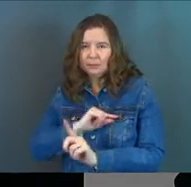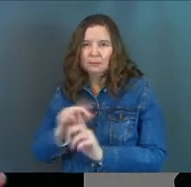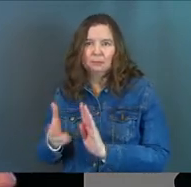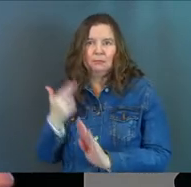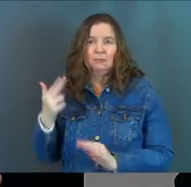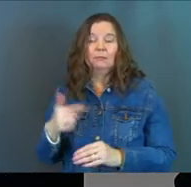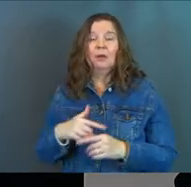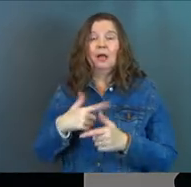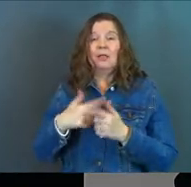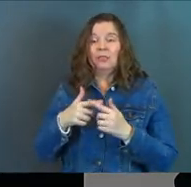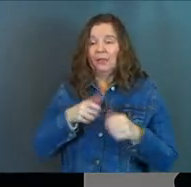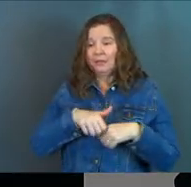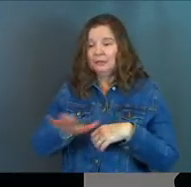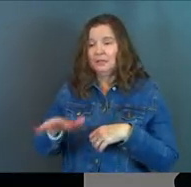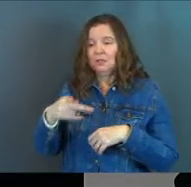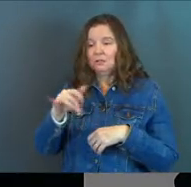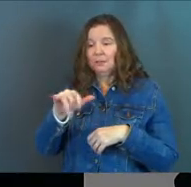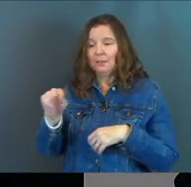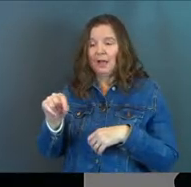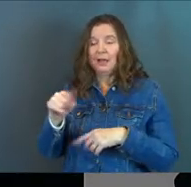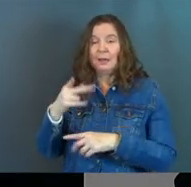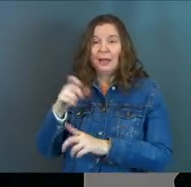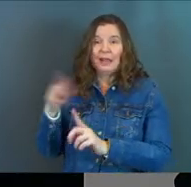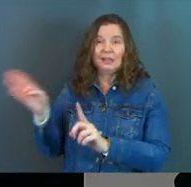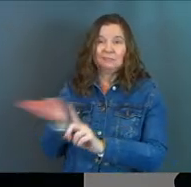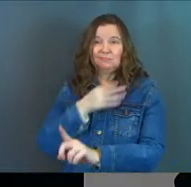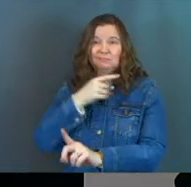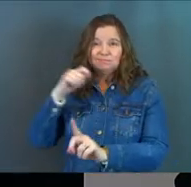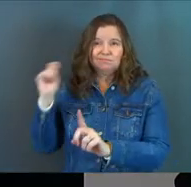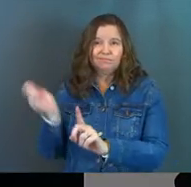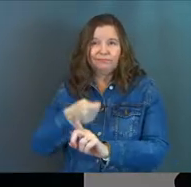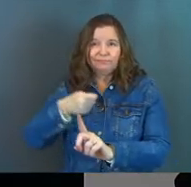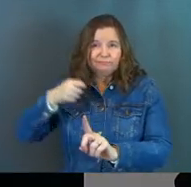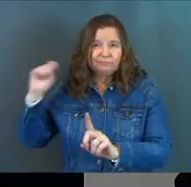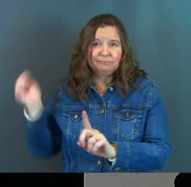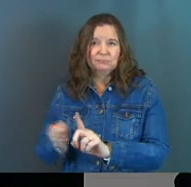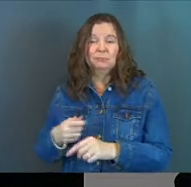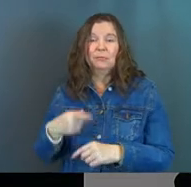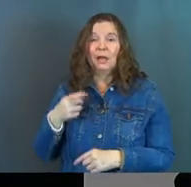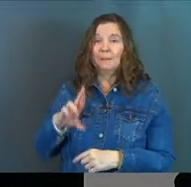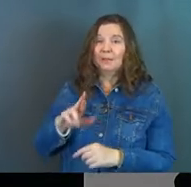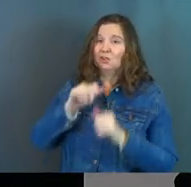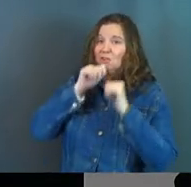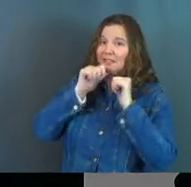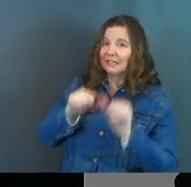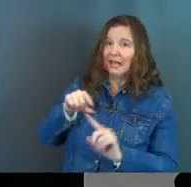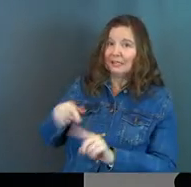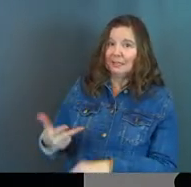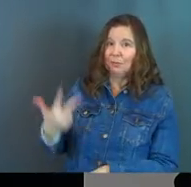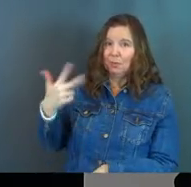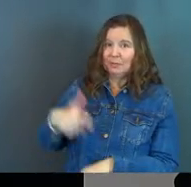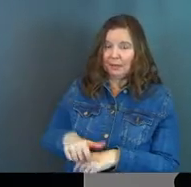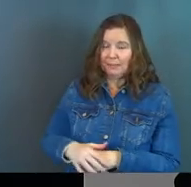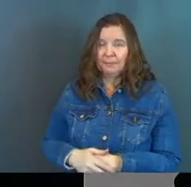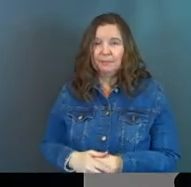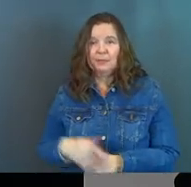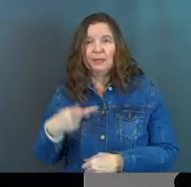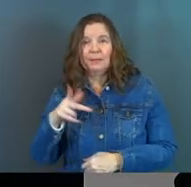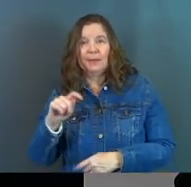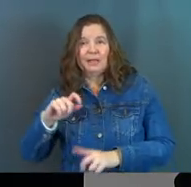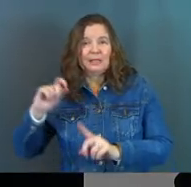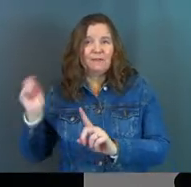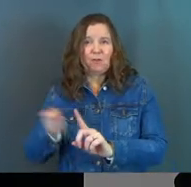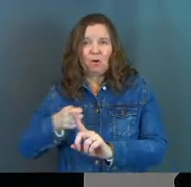to Pilate, and Pilate has him flogged, and Peter denies him 3 times. And Pilate has